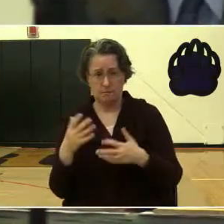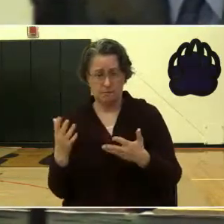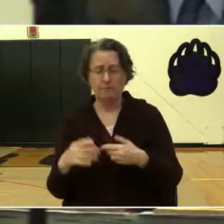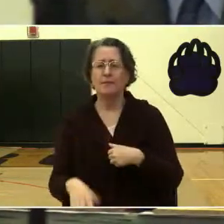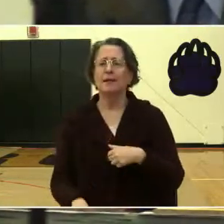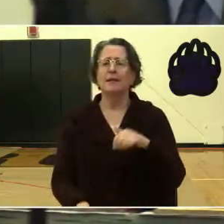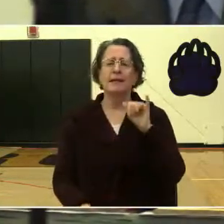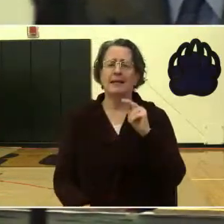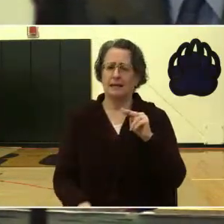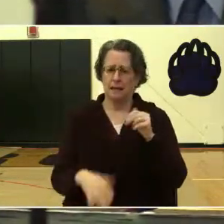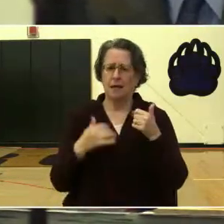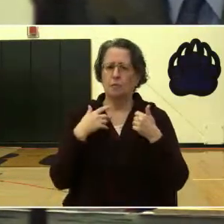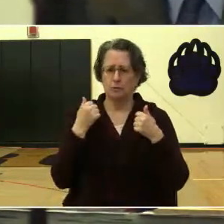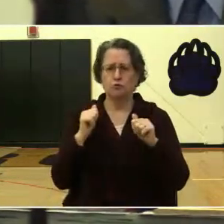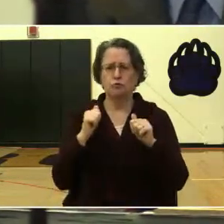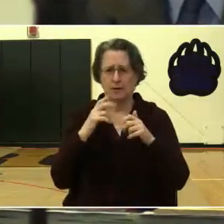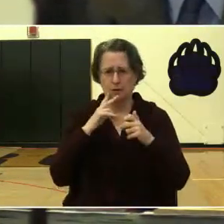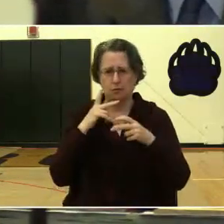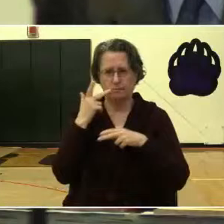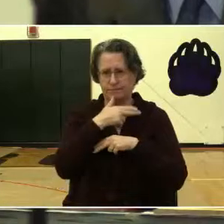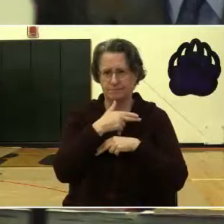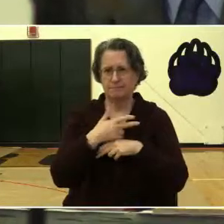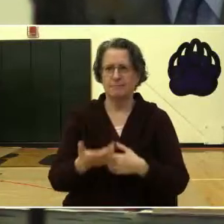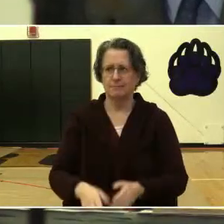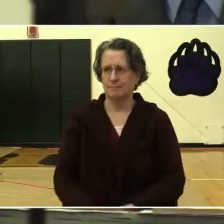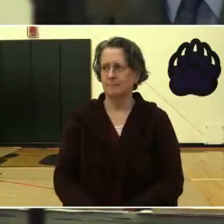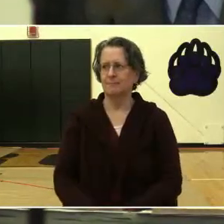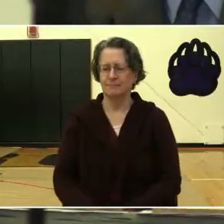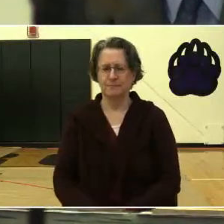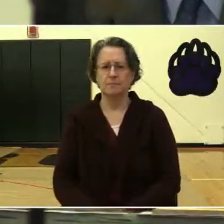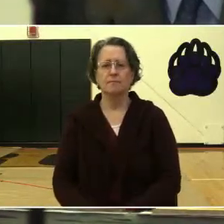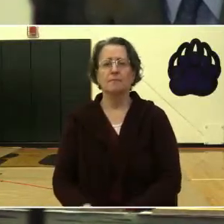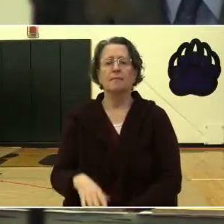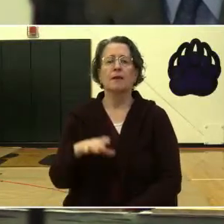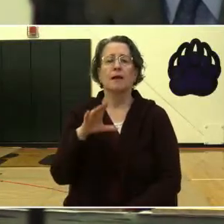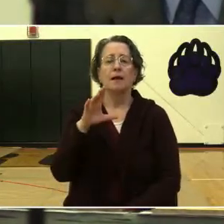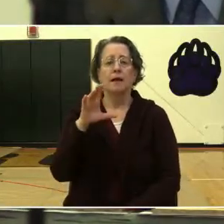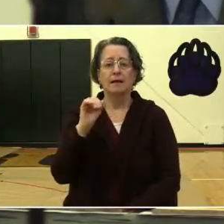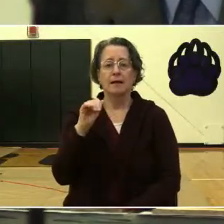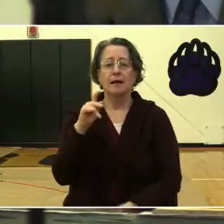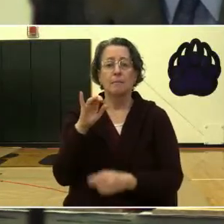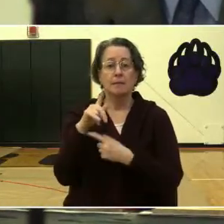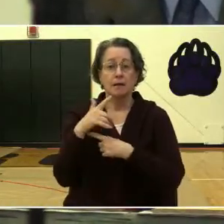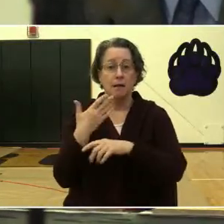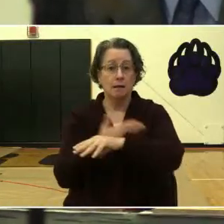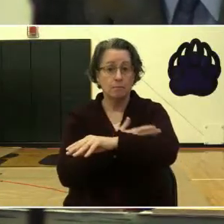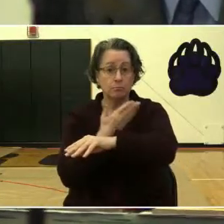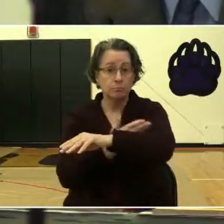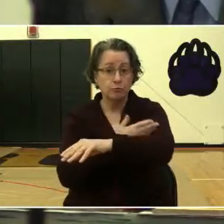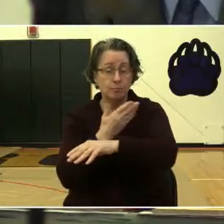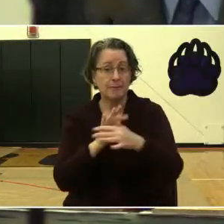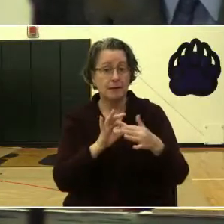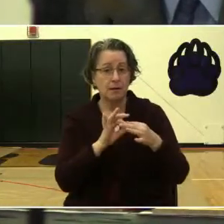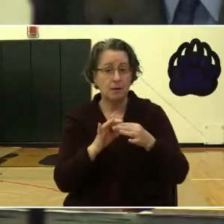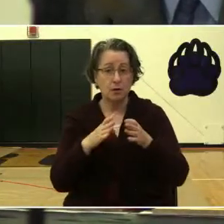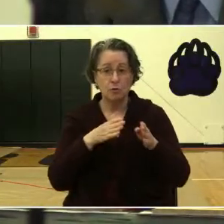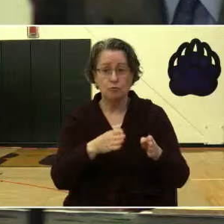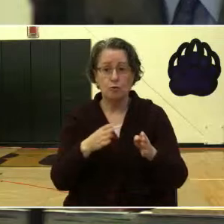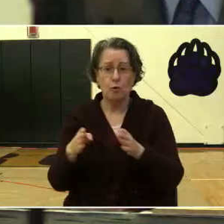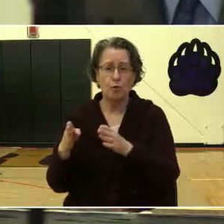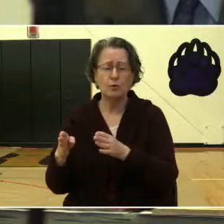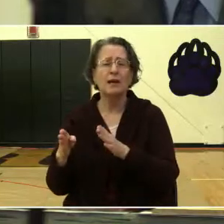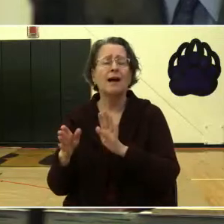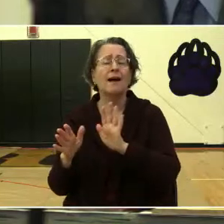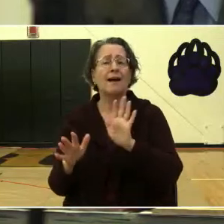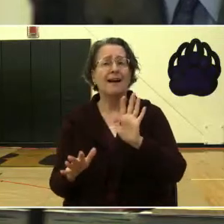I'll try not to speak too much today uh yeah Capital maintenance Capital Improvements to roads is a little different than um